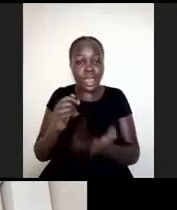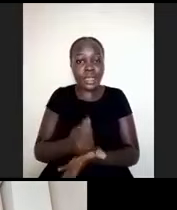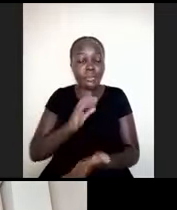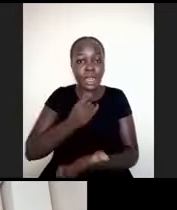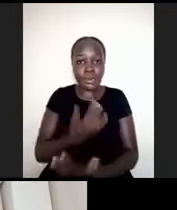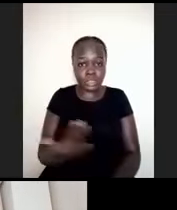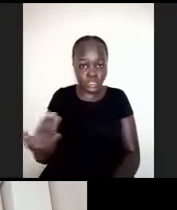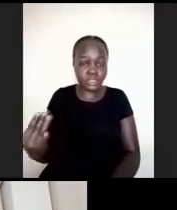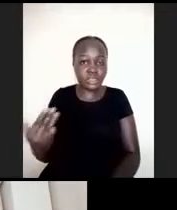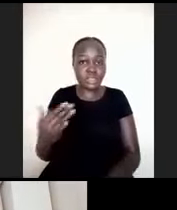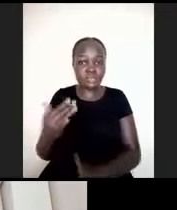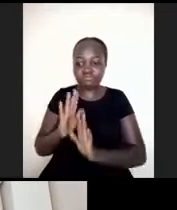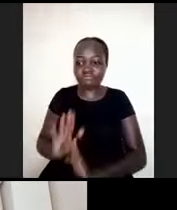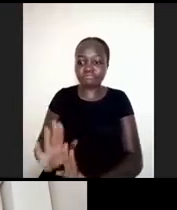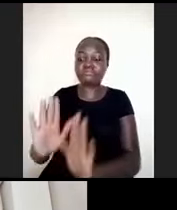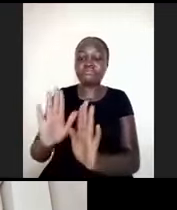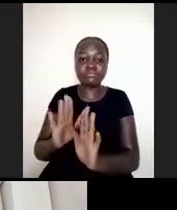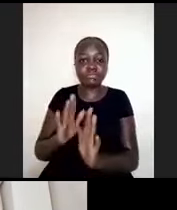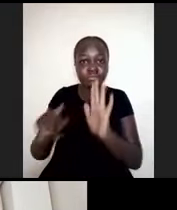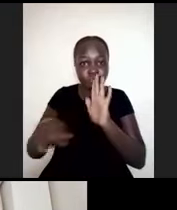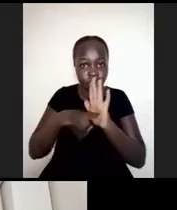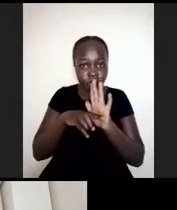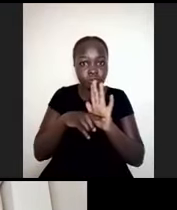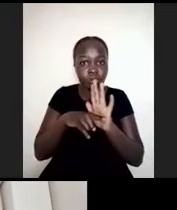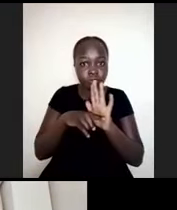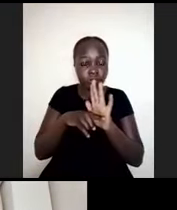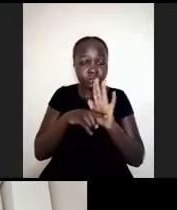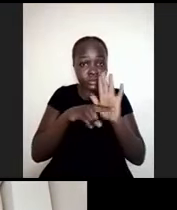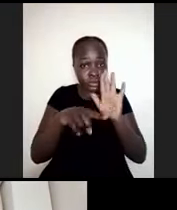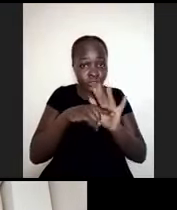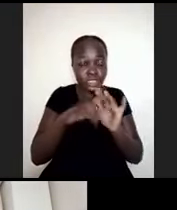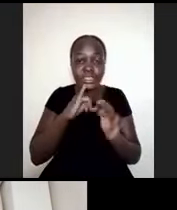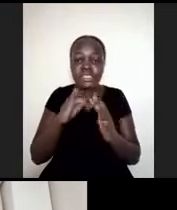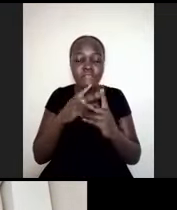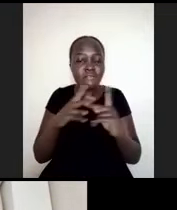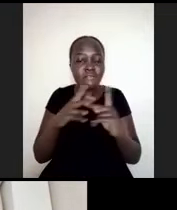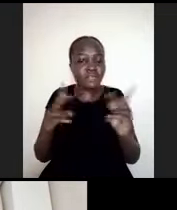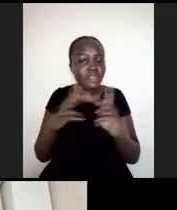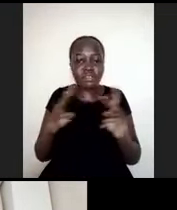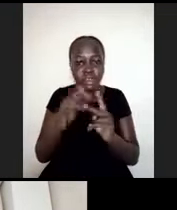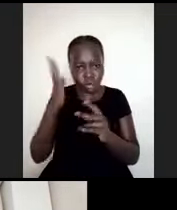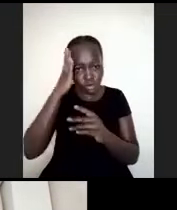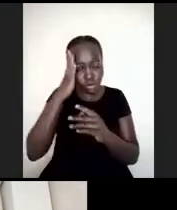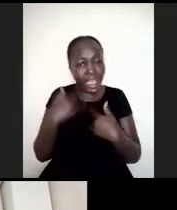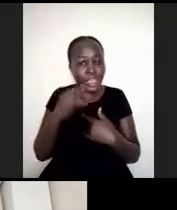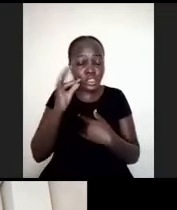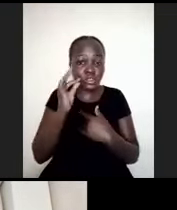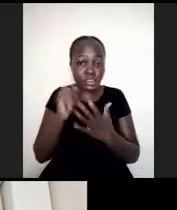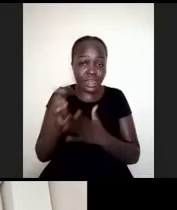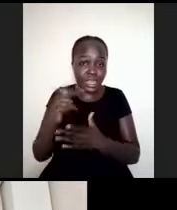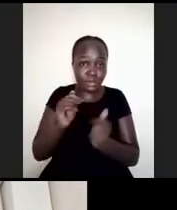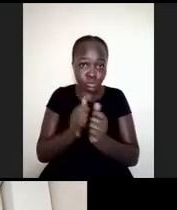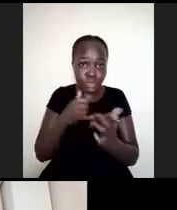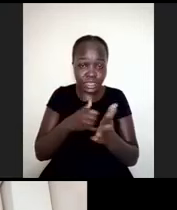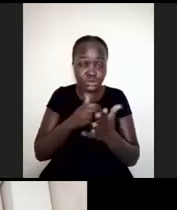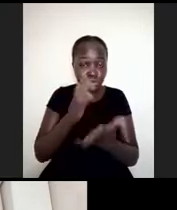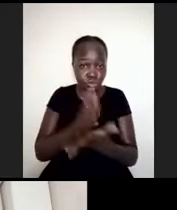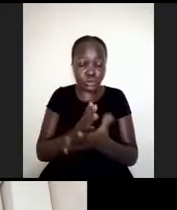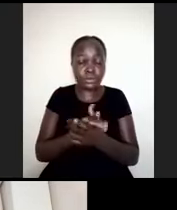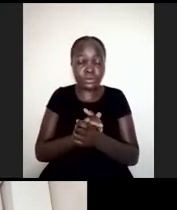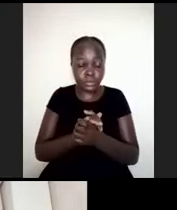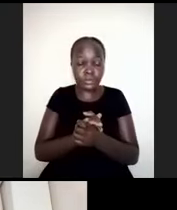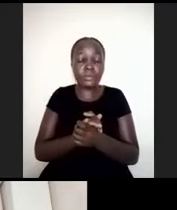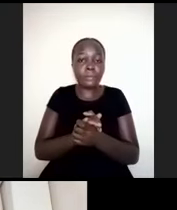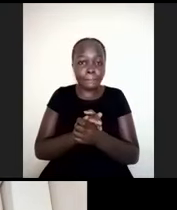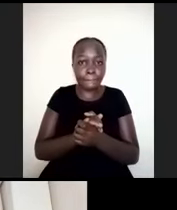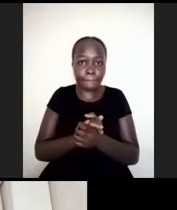keep away from the negative. The negative is so obvious. It has its fruit that comes with it. Yeah?